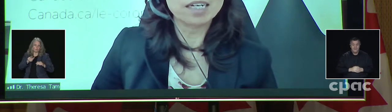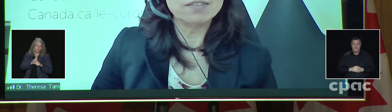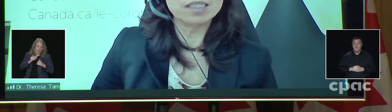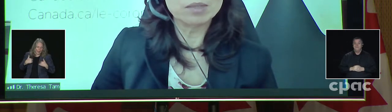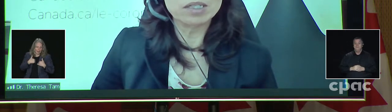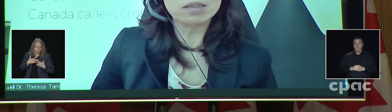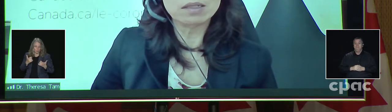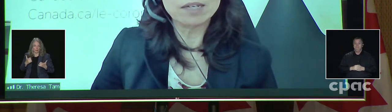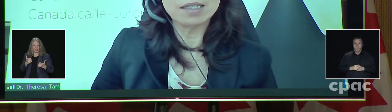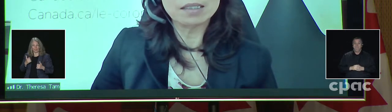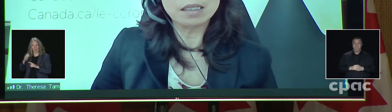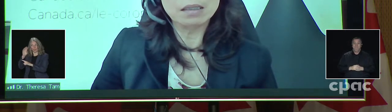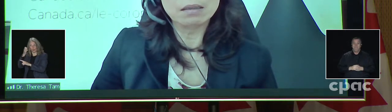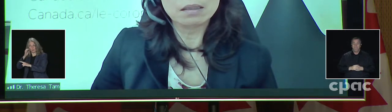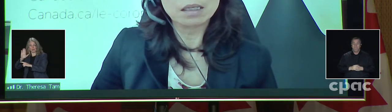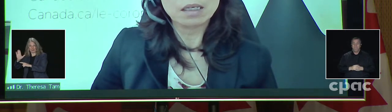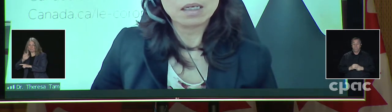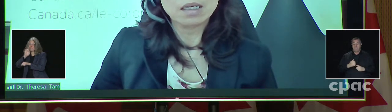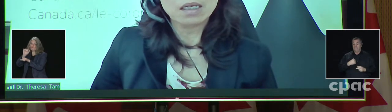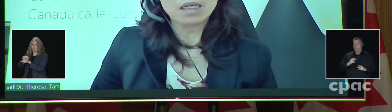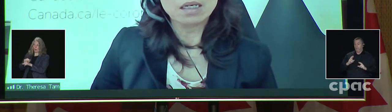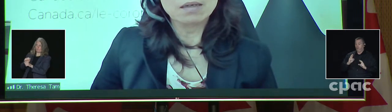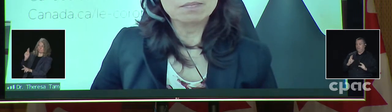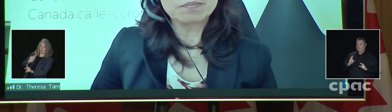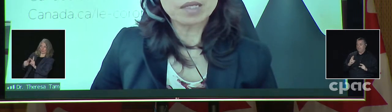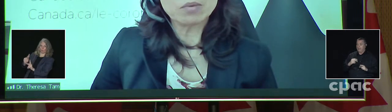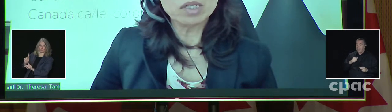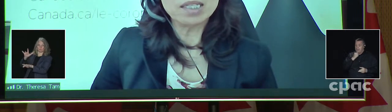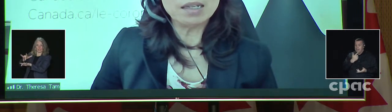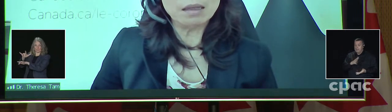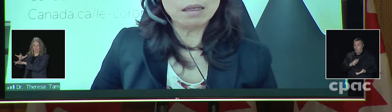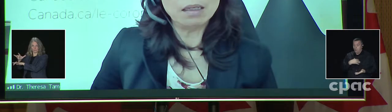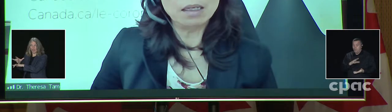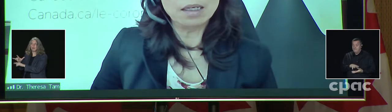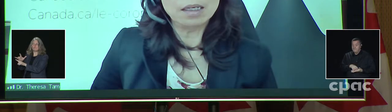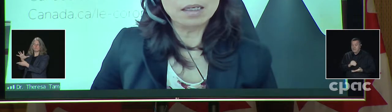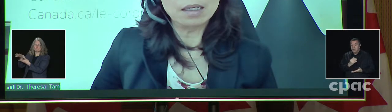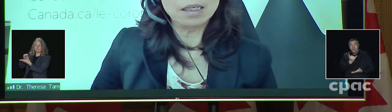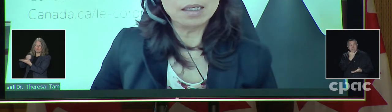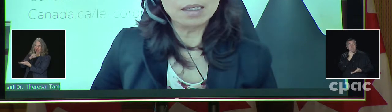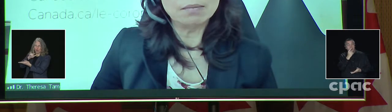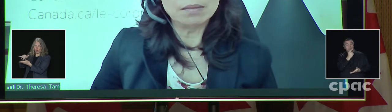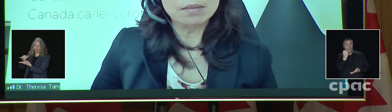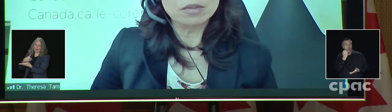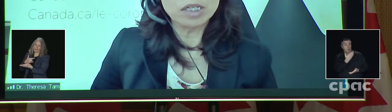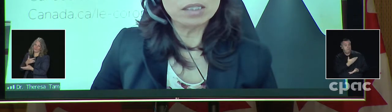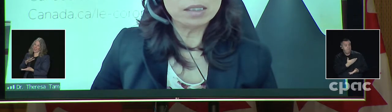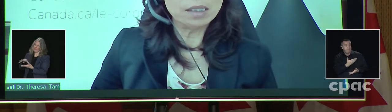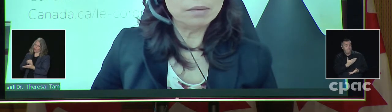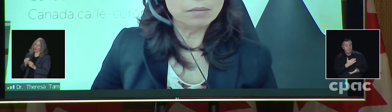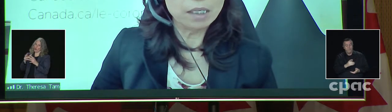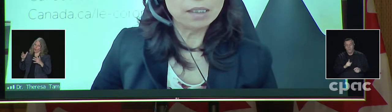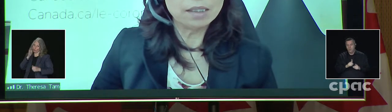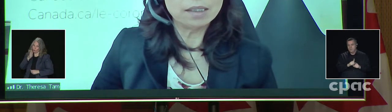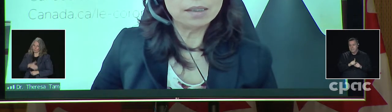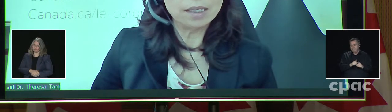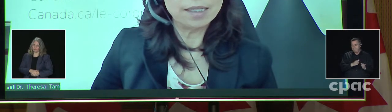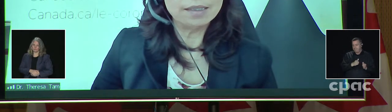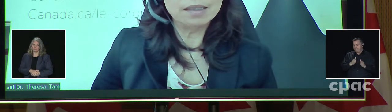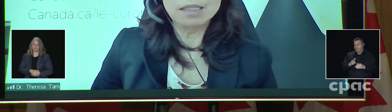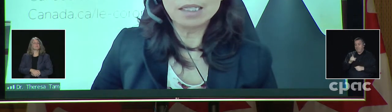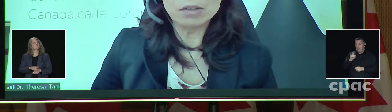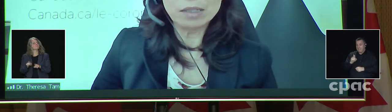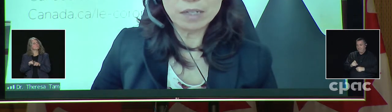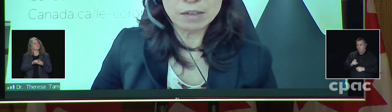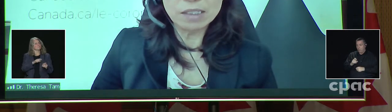the real life experience of the vaccines. The other thing that I'm trying to keep in mind is that